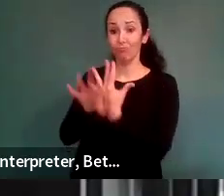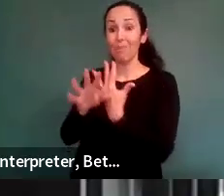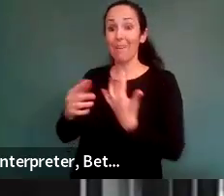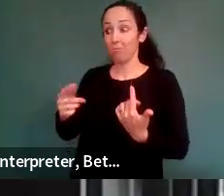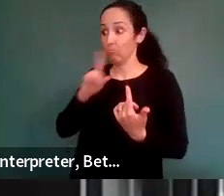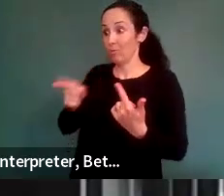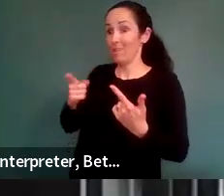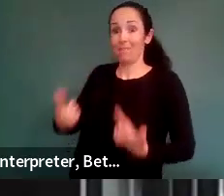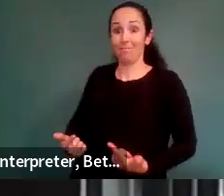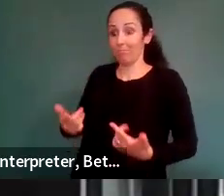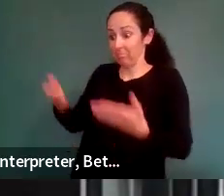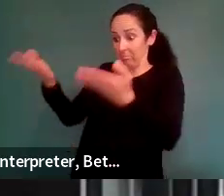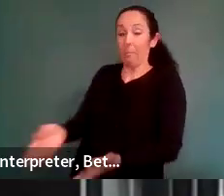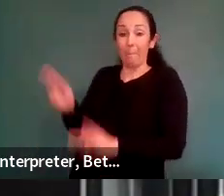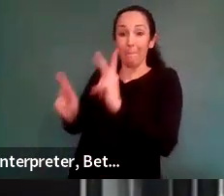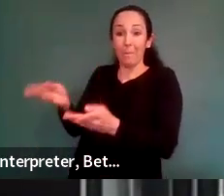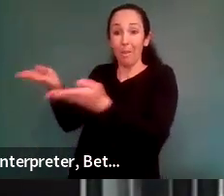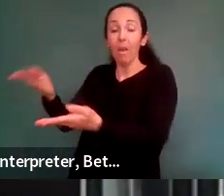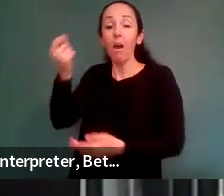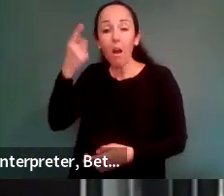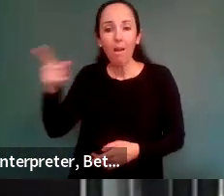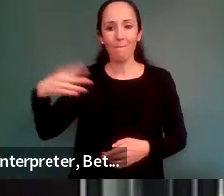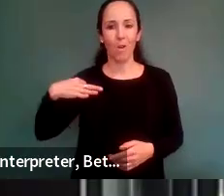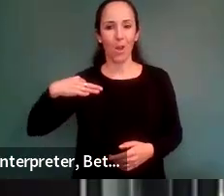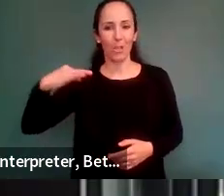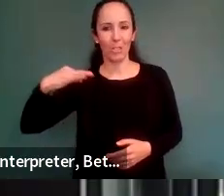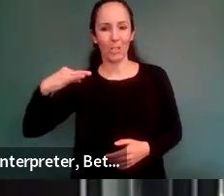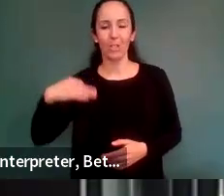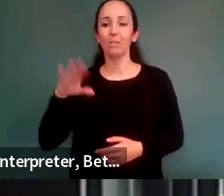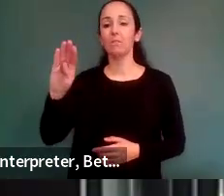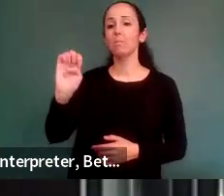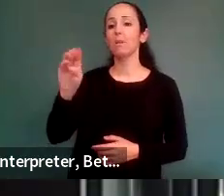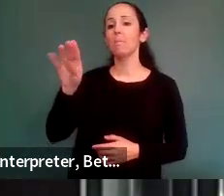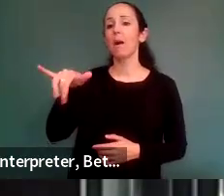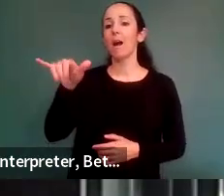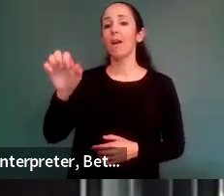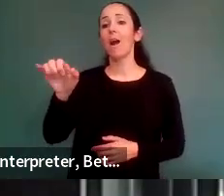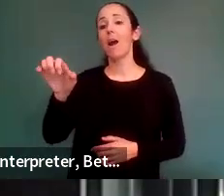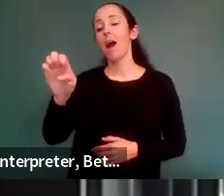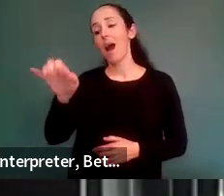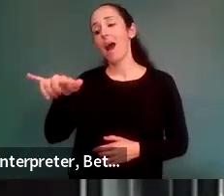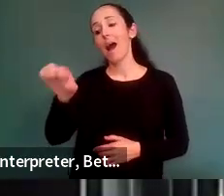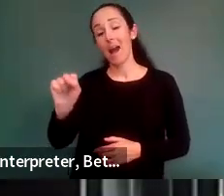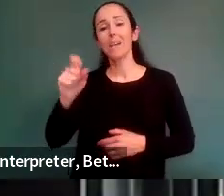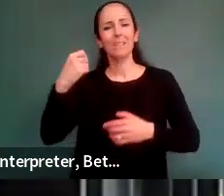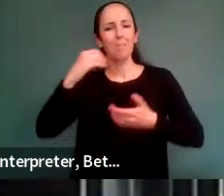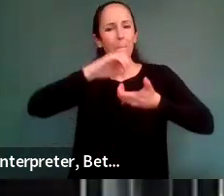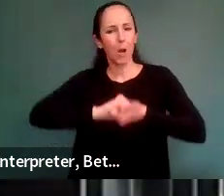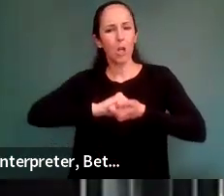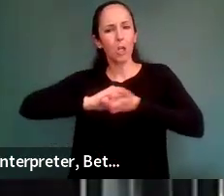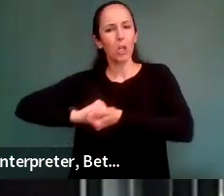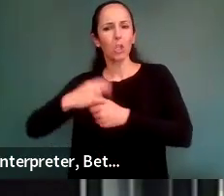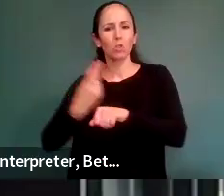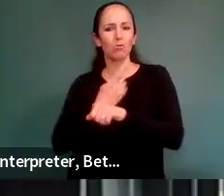people from across the world who are volunteers. Be My Eyes also has partnered with different companies to